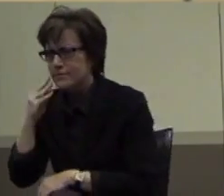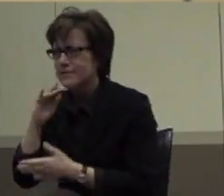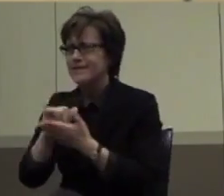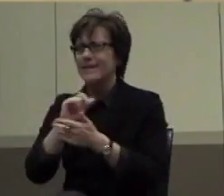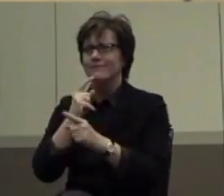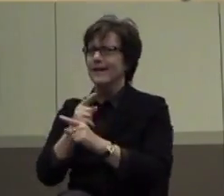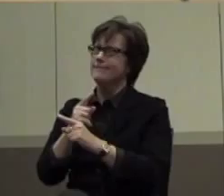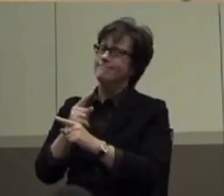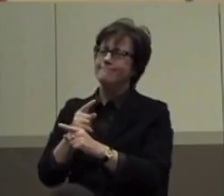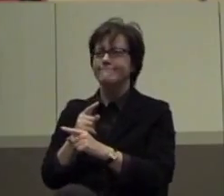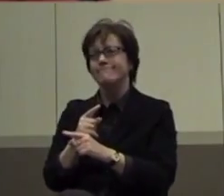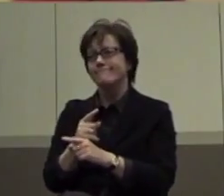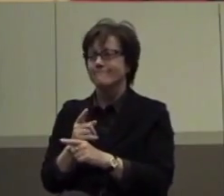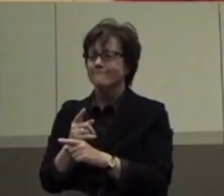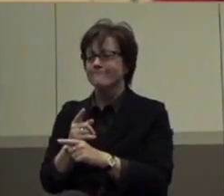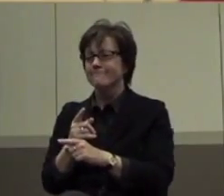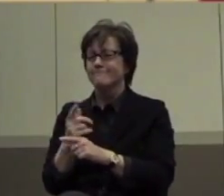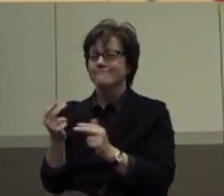All right. Good morning.